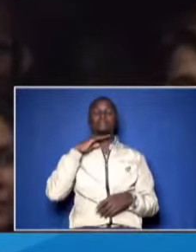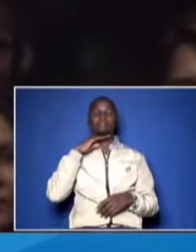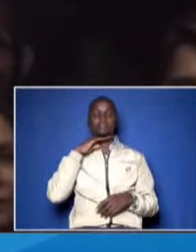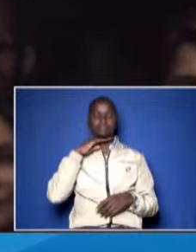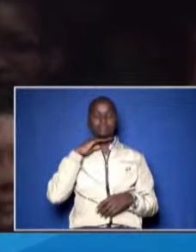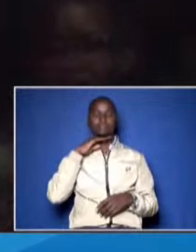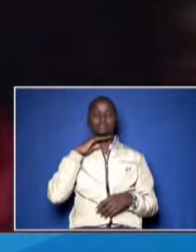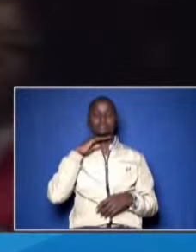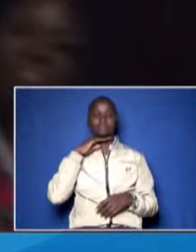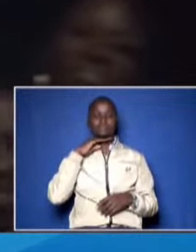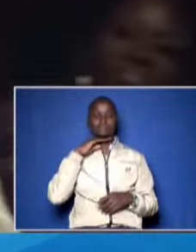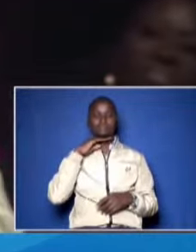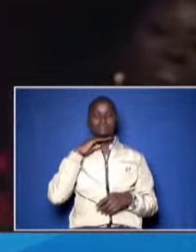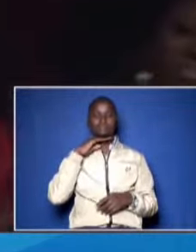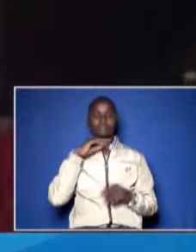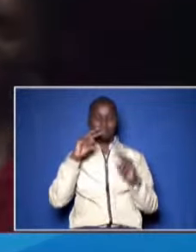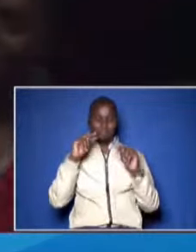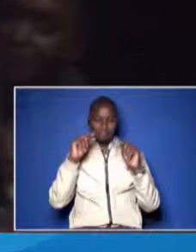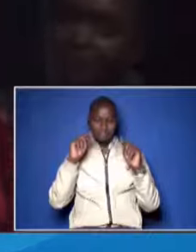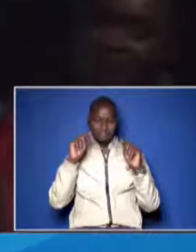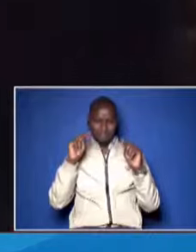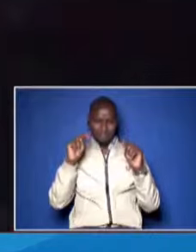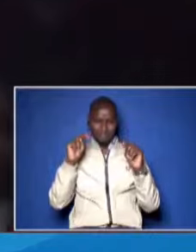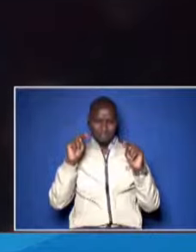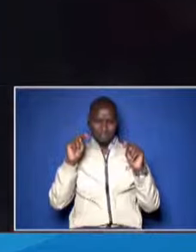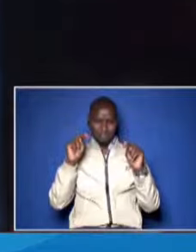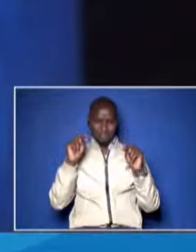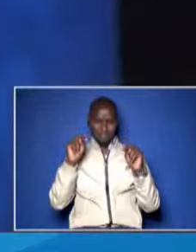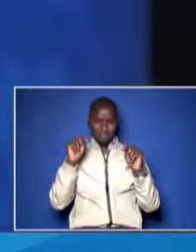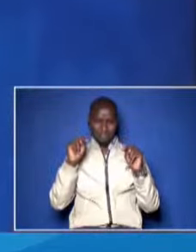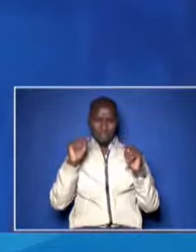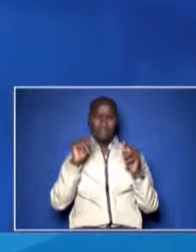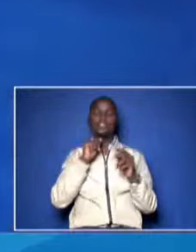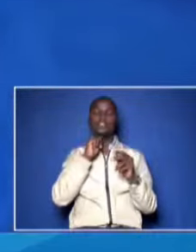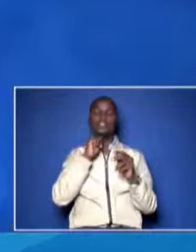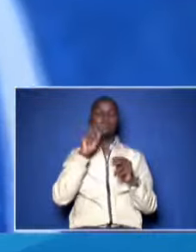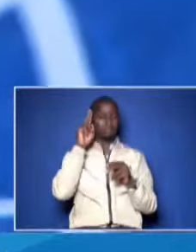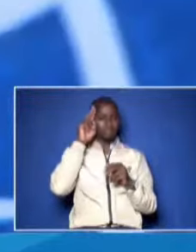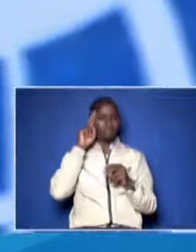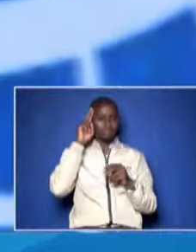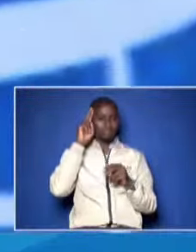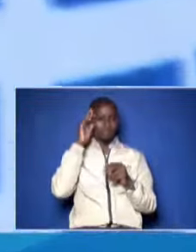die no no no no this is not the reason you're